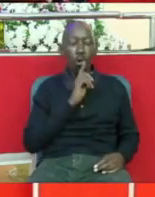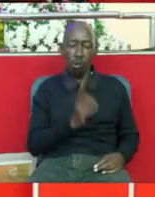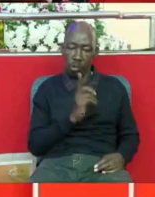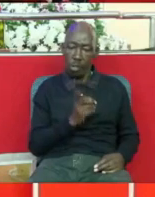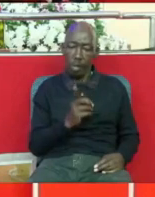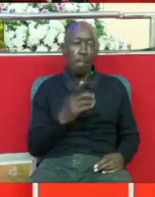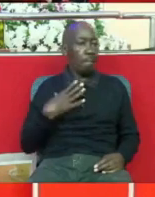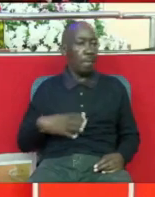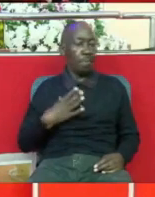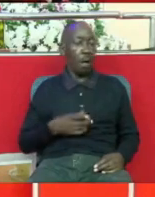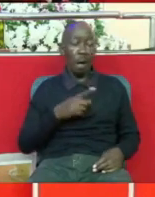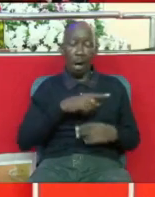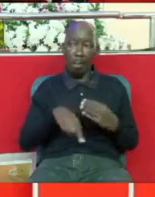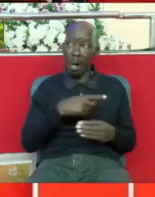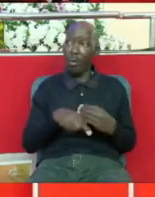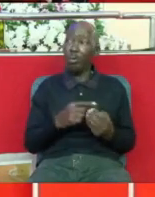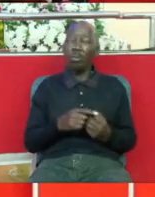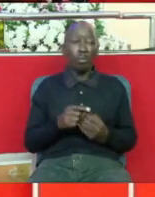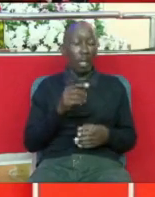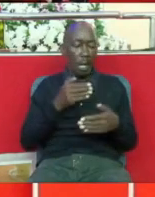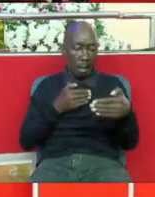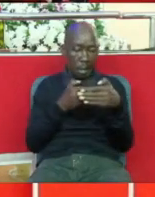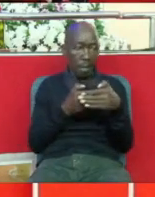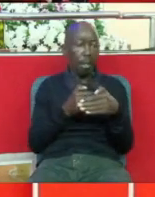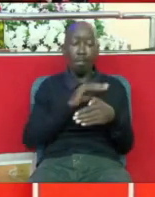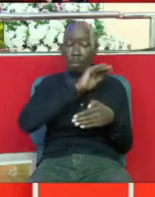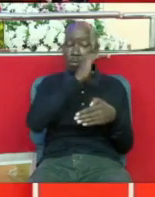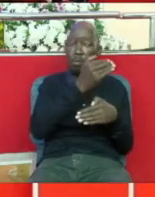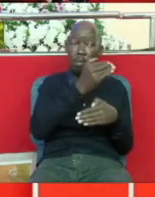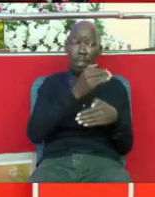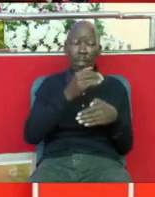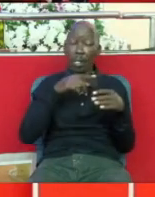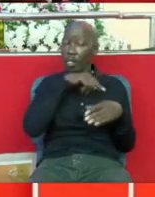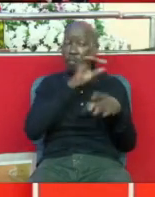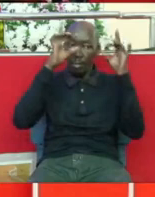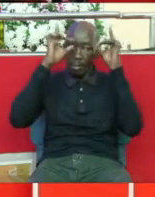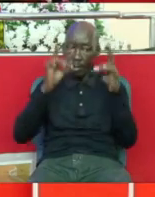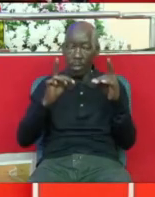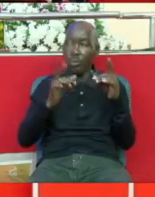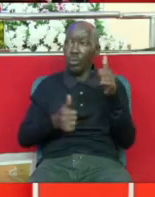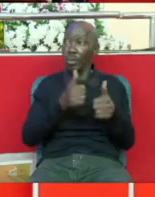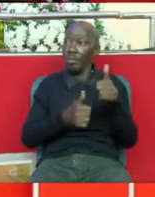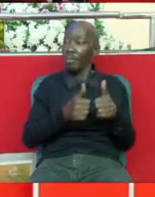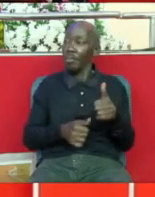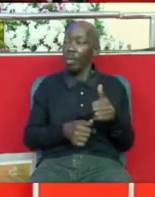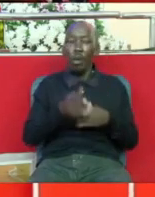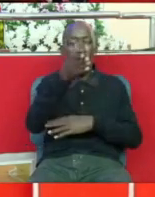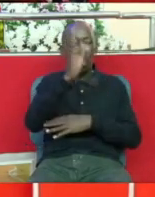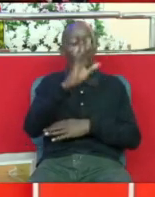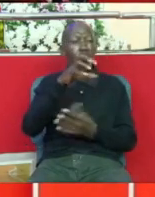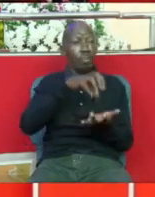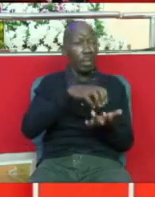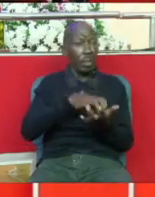Na akawaonya dhidi ya kuja karibu sana. The suggestion was that, pendekezo lilikuwa ni kwamba, that God's presence